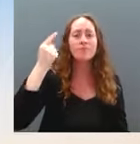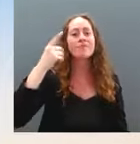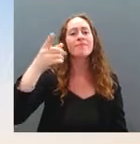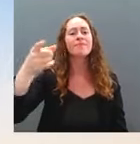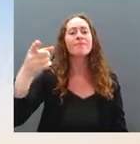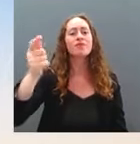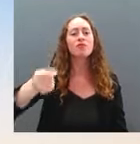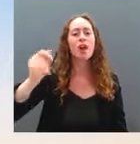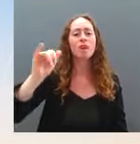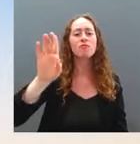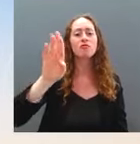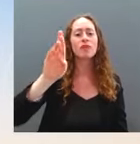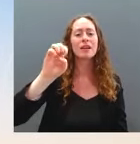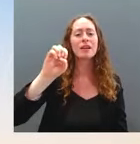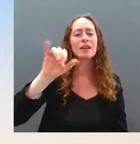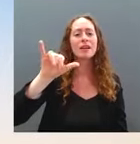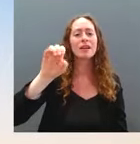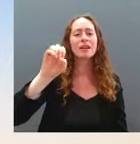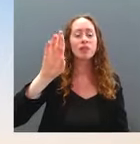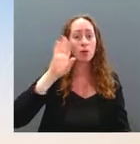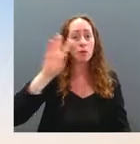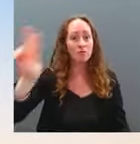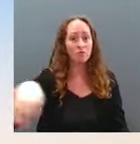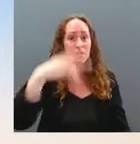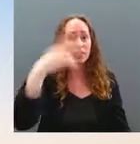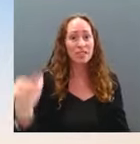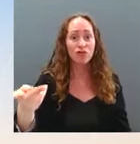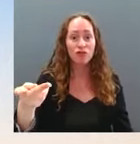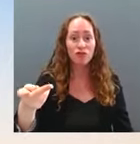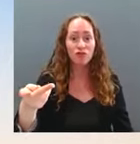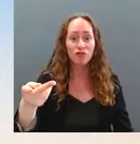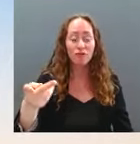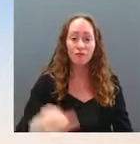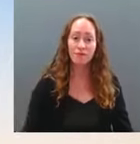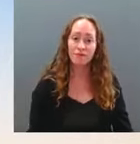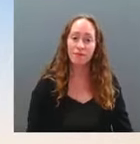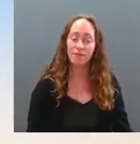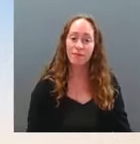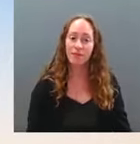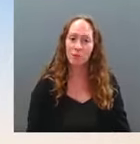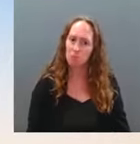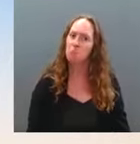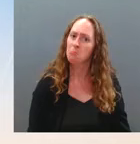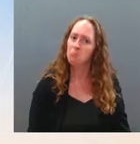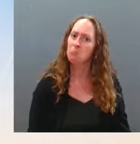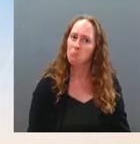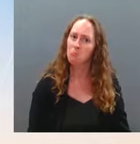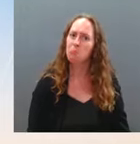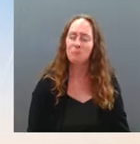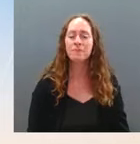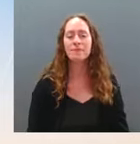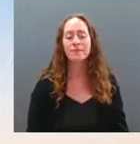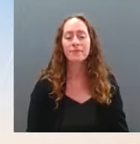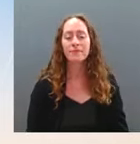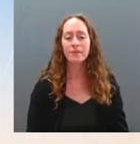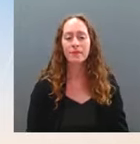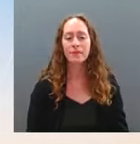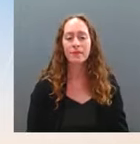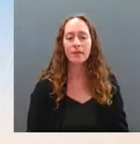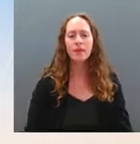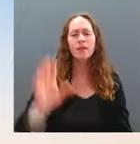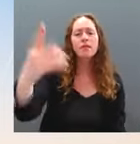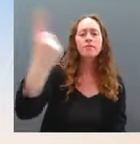give you a chance to respond. Jonathan Swan did an interview with Mitch McConnell this morning in which Swan asked McConnell whether if the Republicans should take the